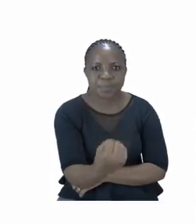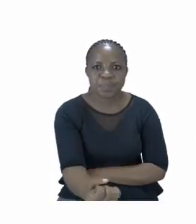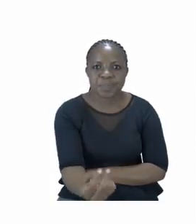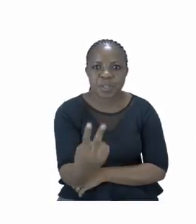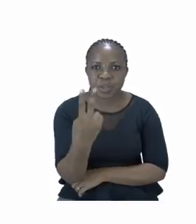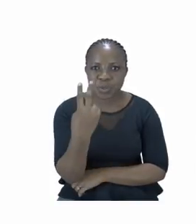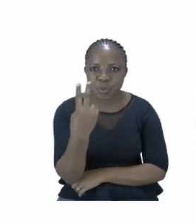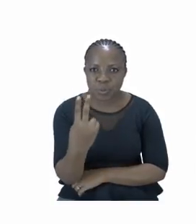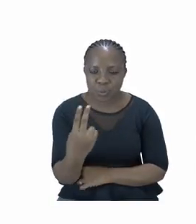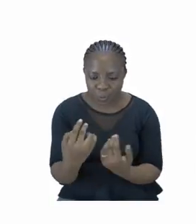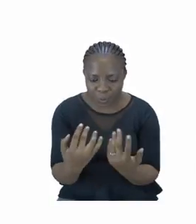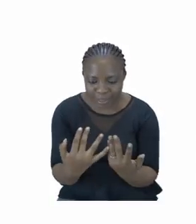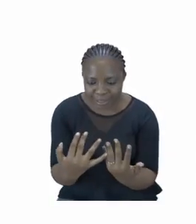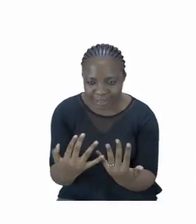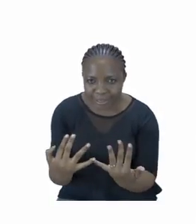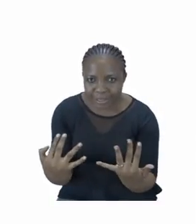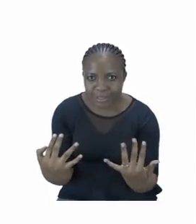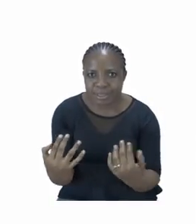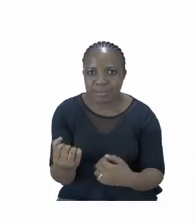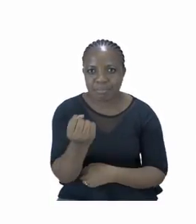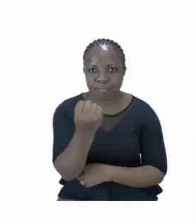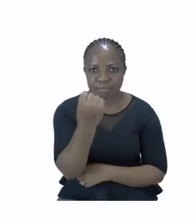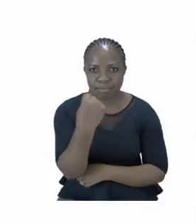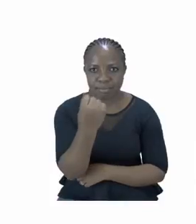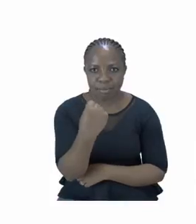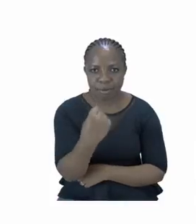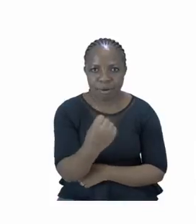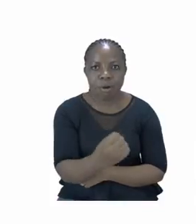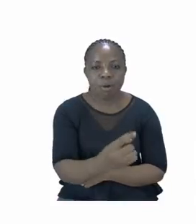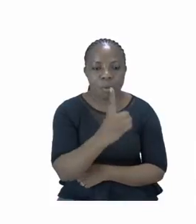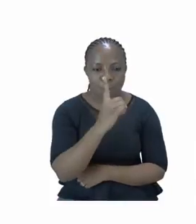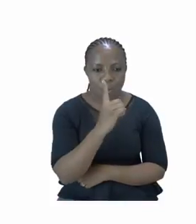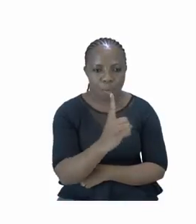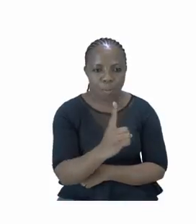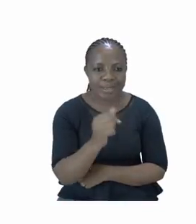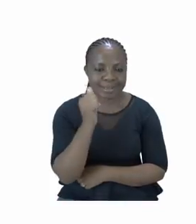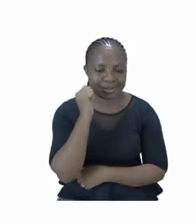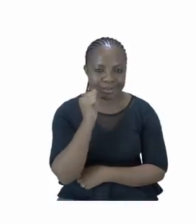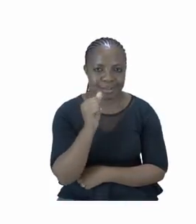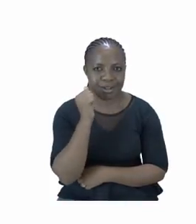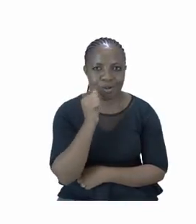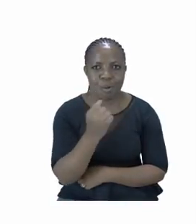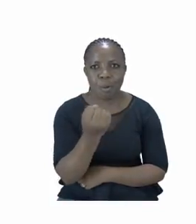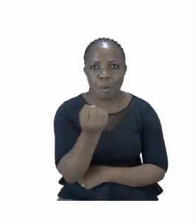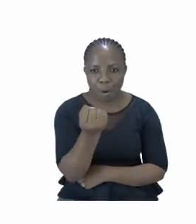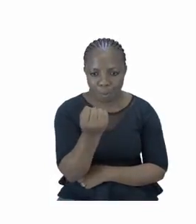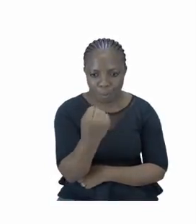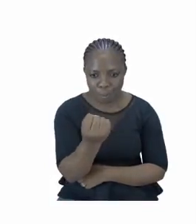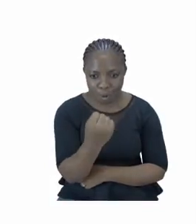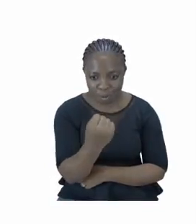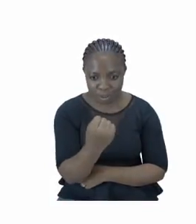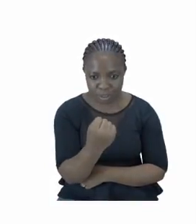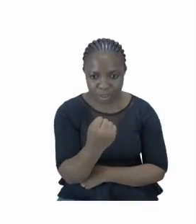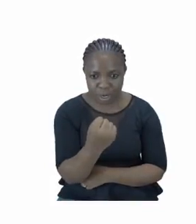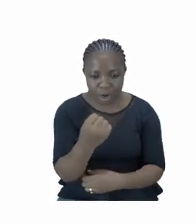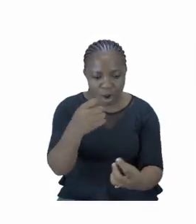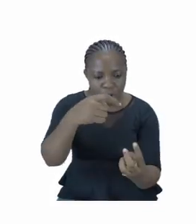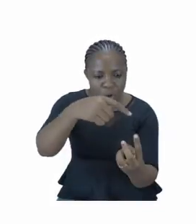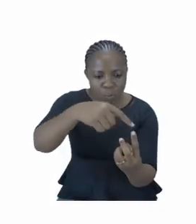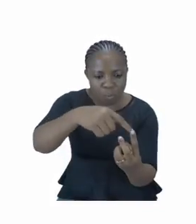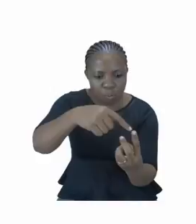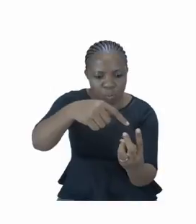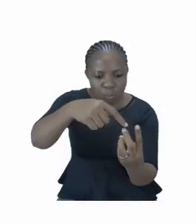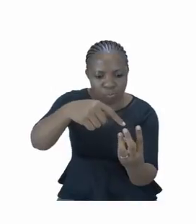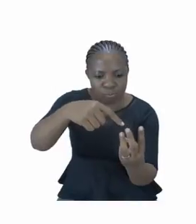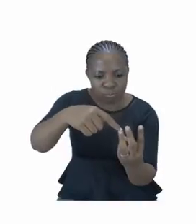2 green balls, and 1 yellow ball. How